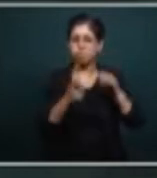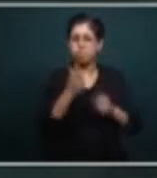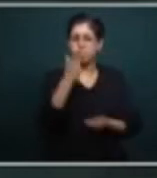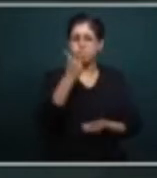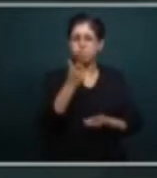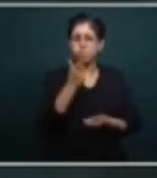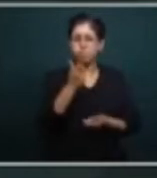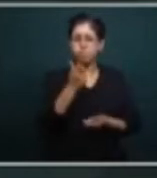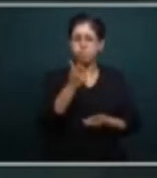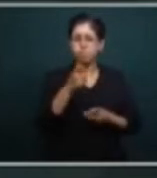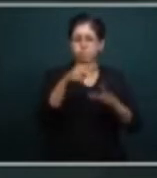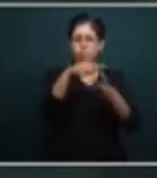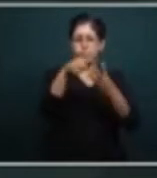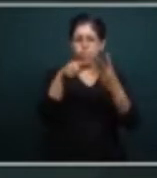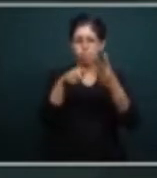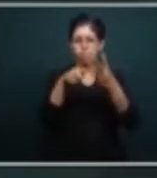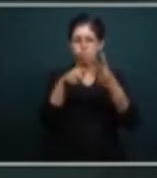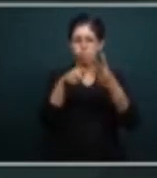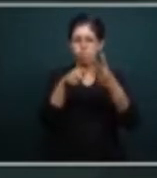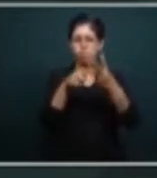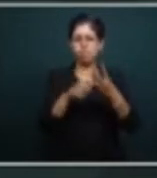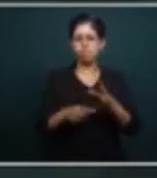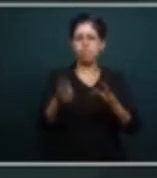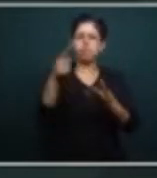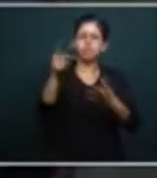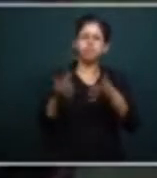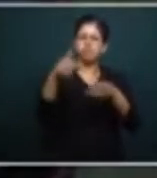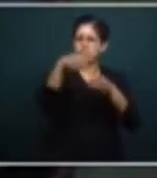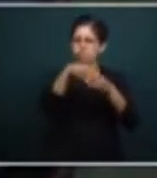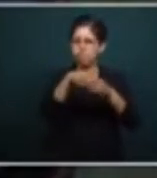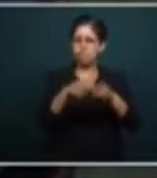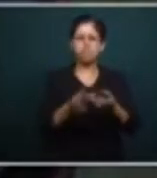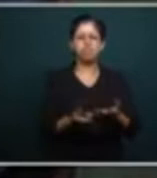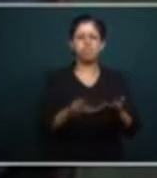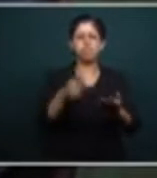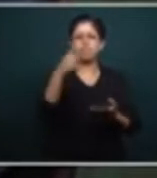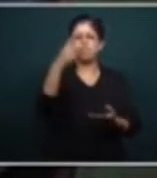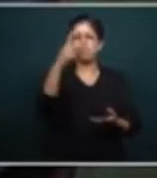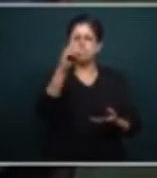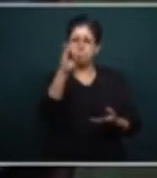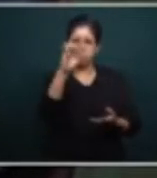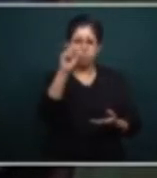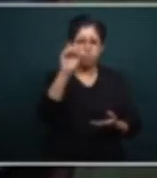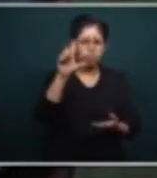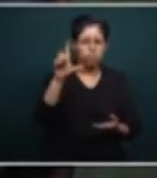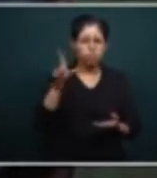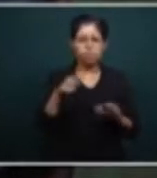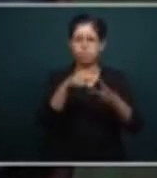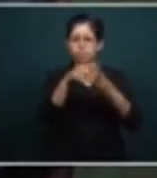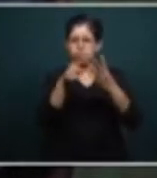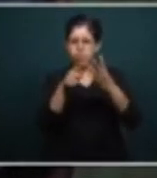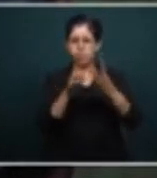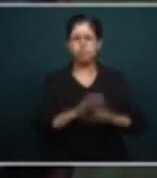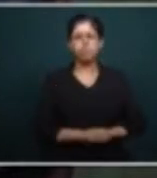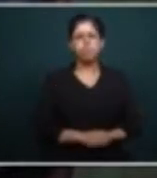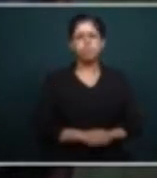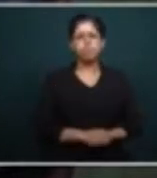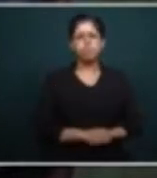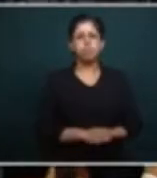so we're making a movement to let people know the prices. So before